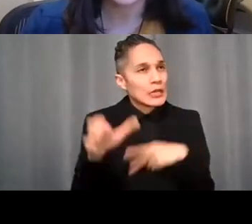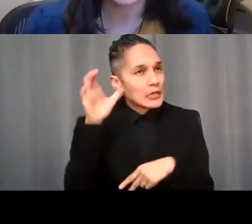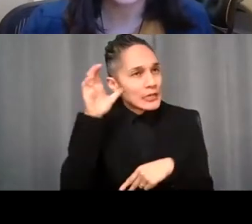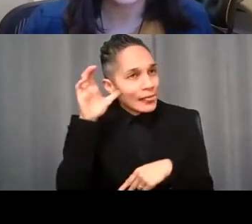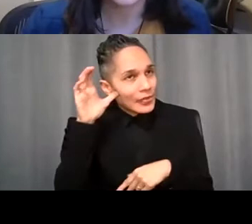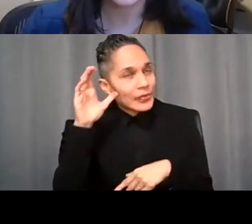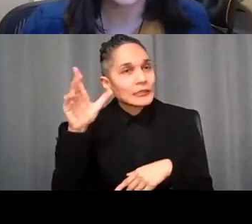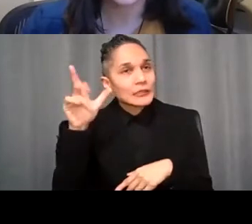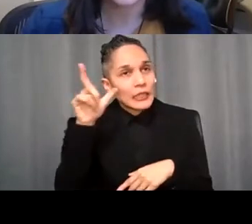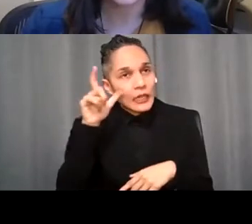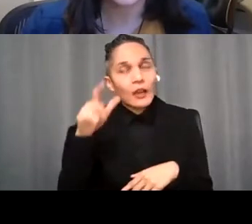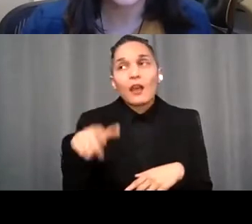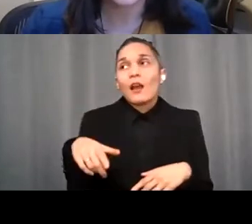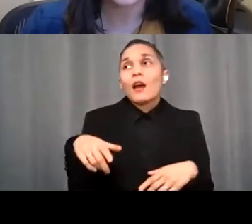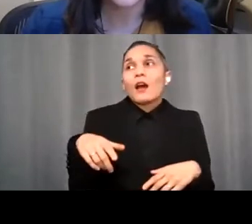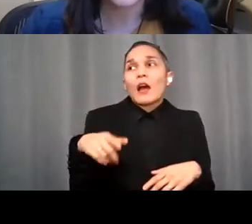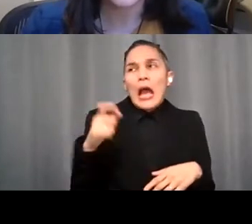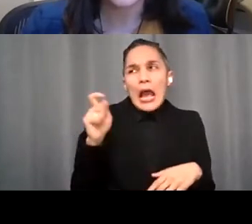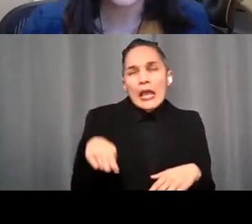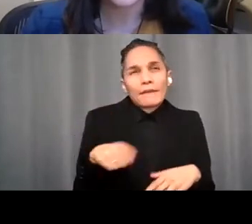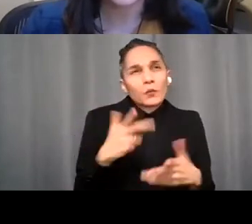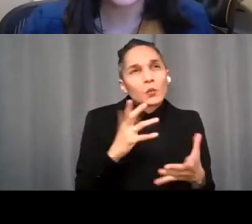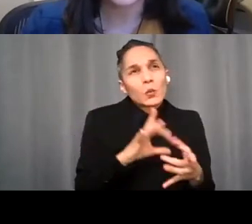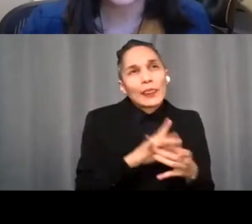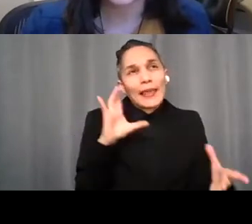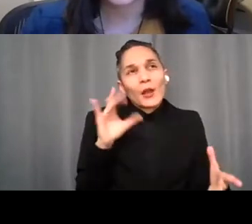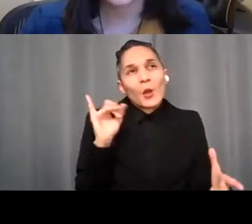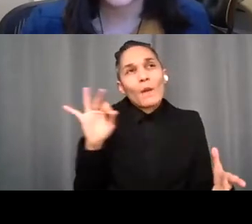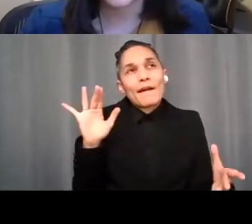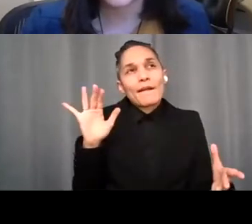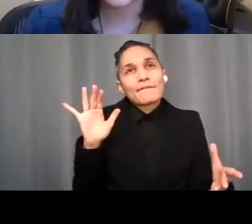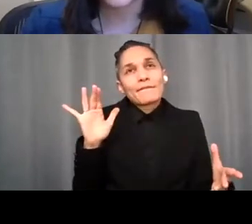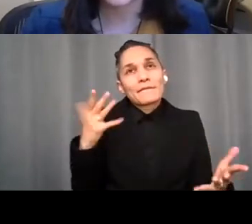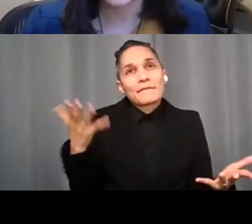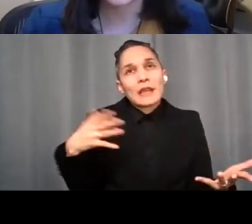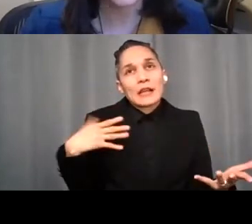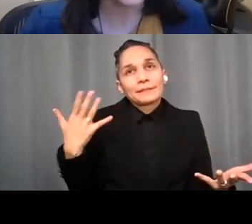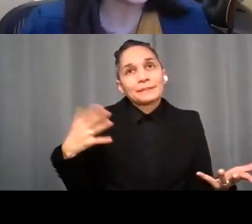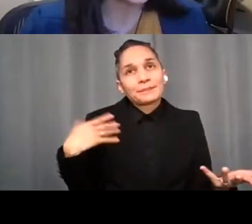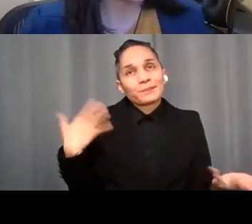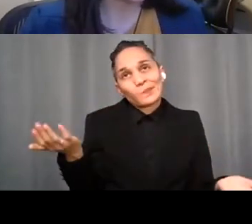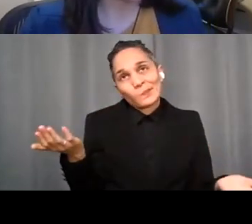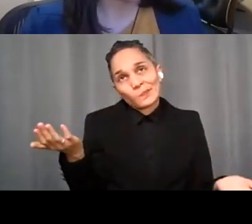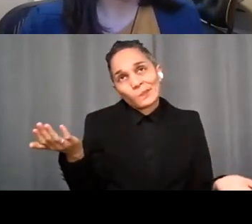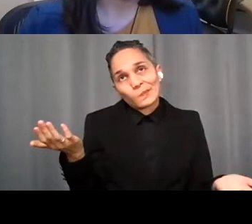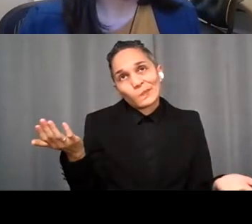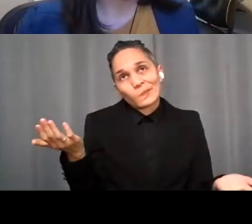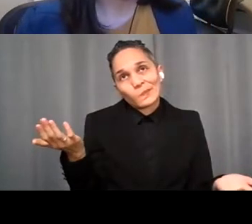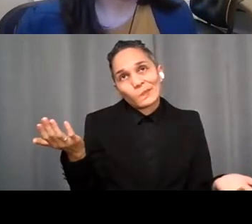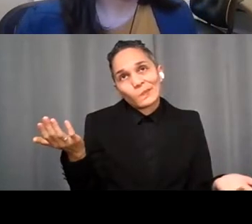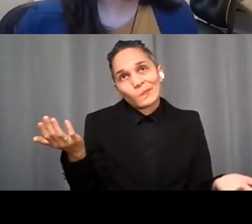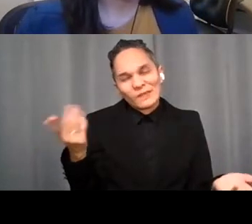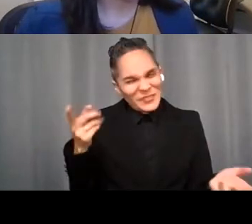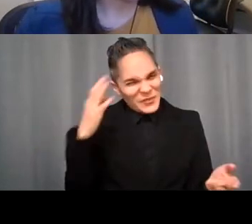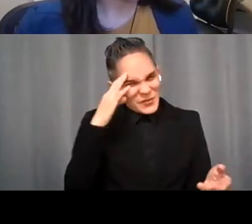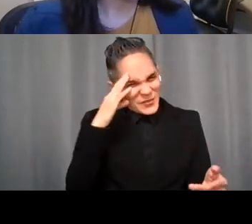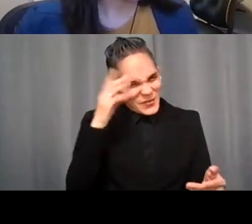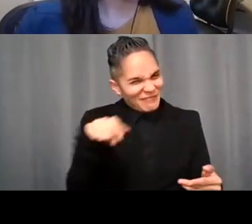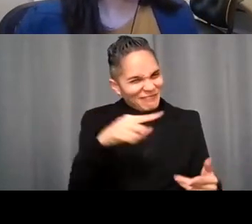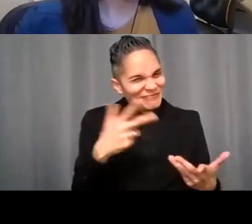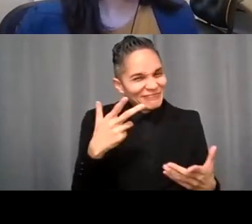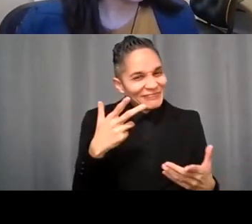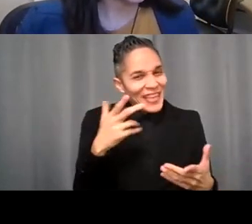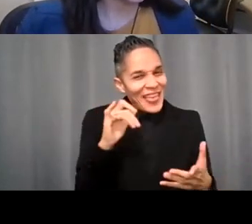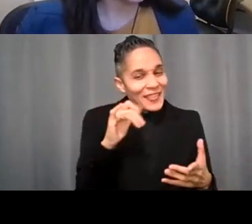about letting go of the the penchant that I think we've all talked about to